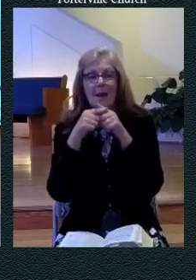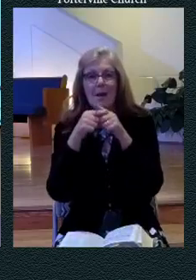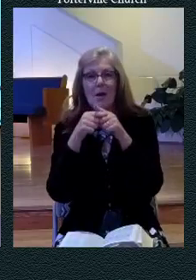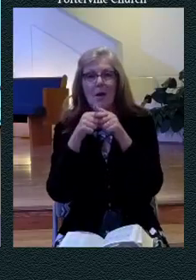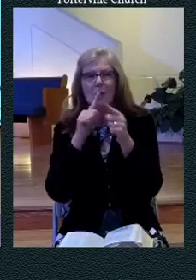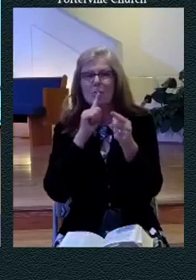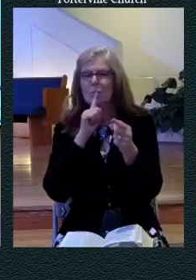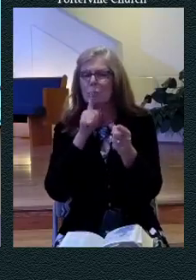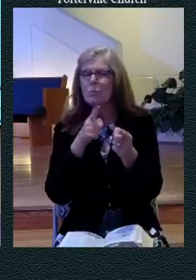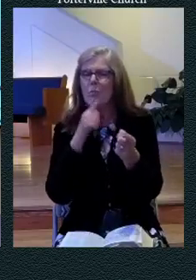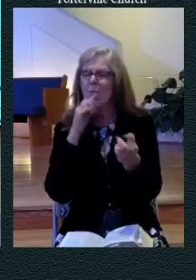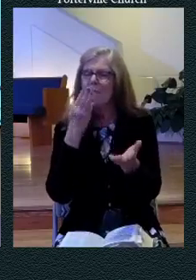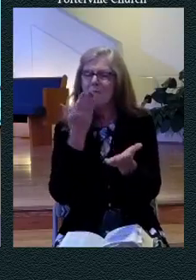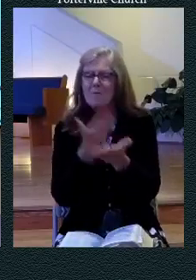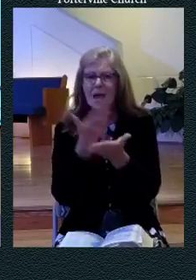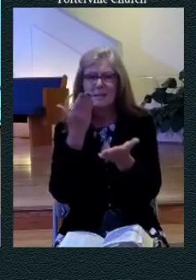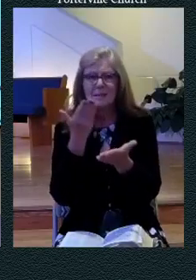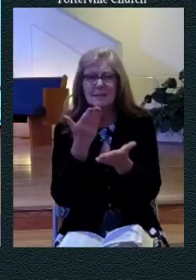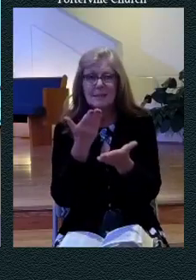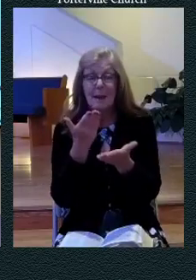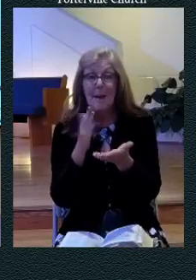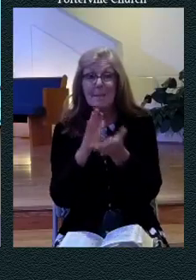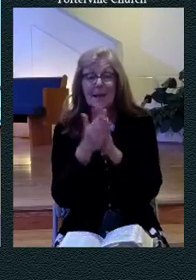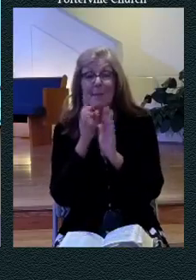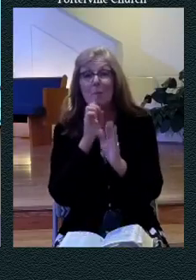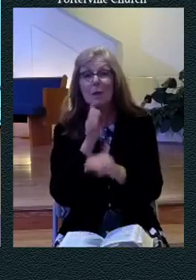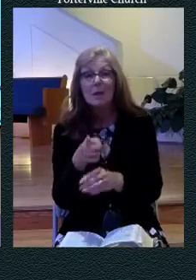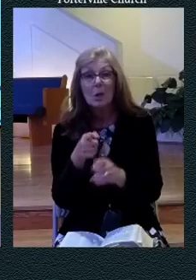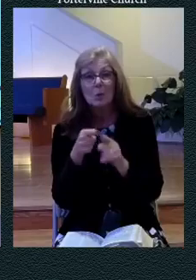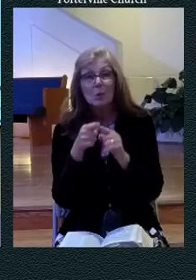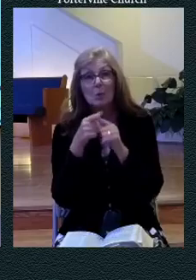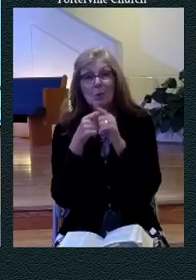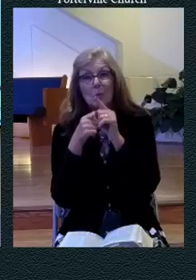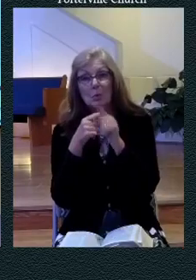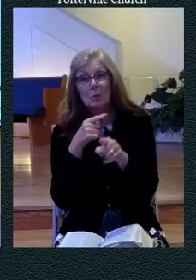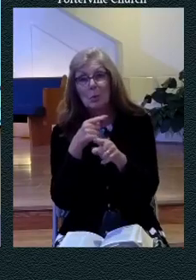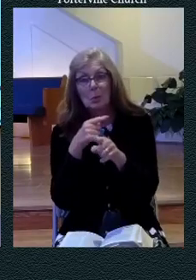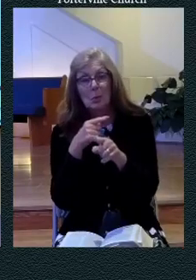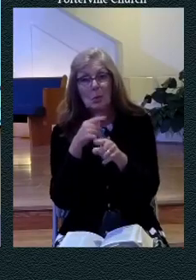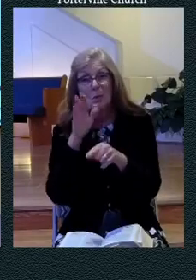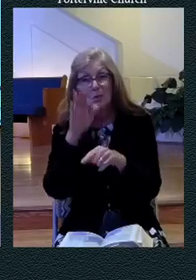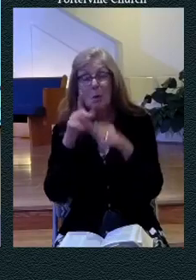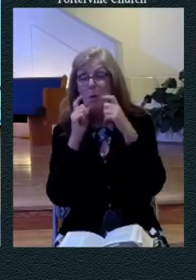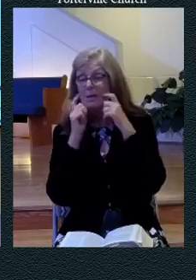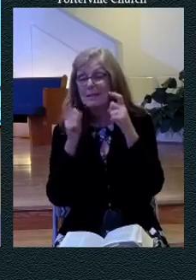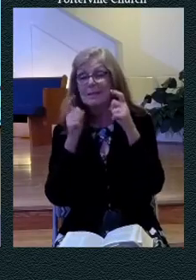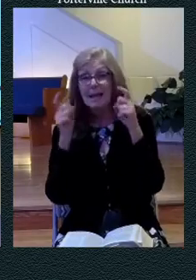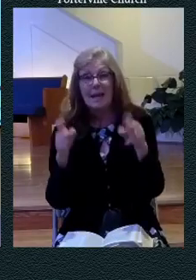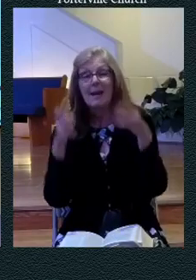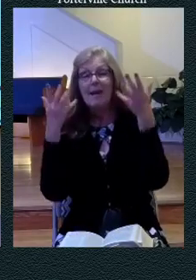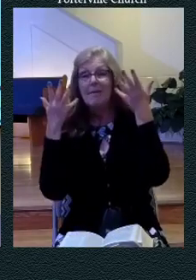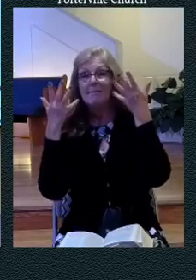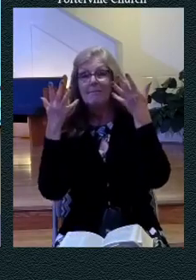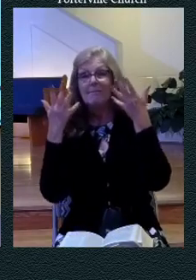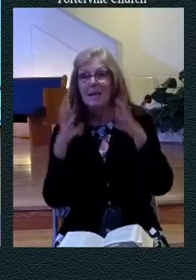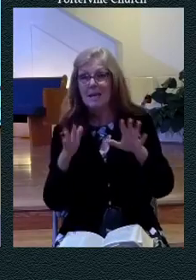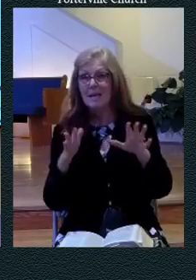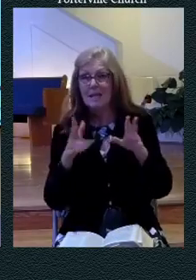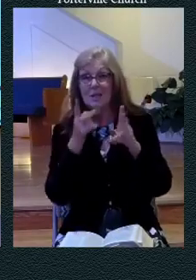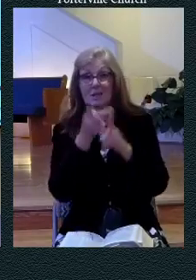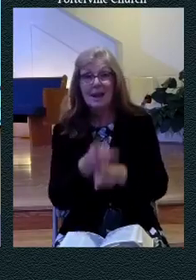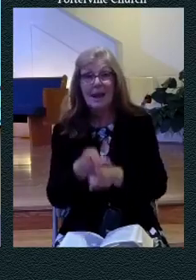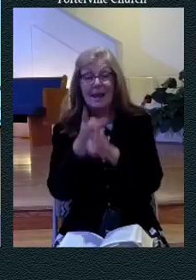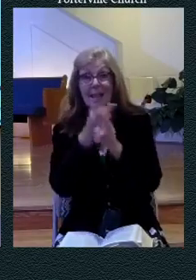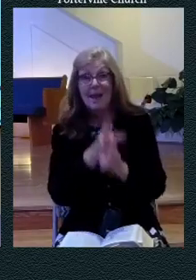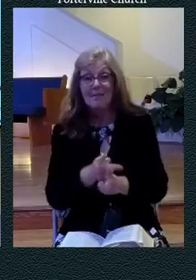becomes real to you. That your sin has been dealt with, and that all its great